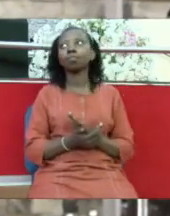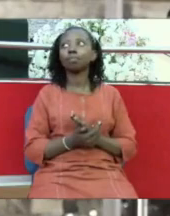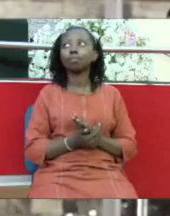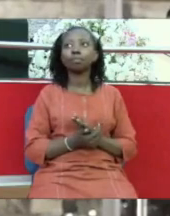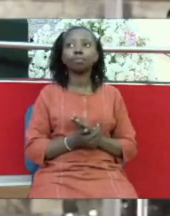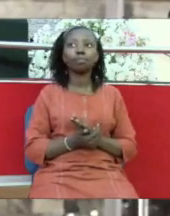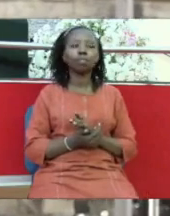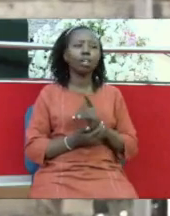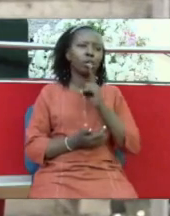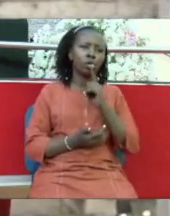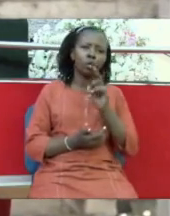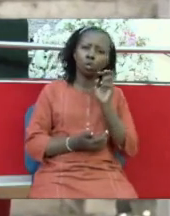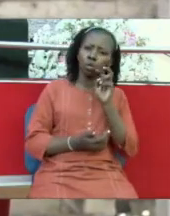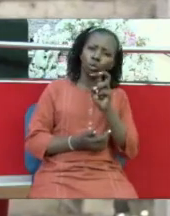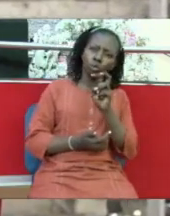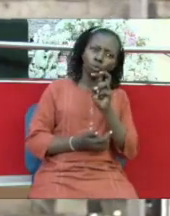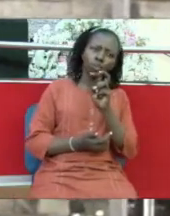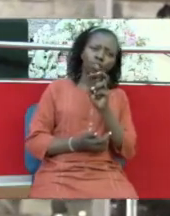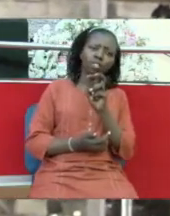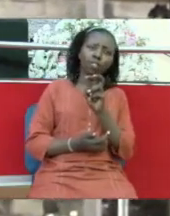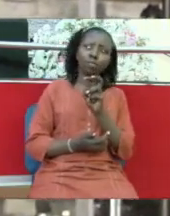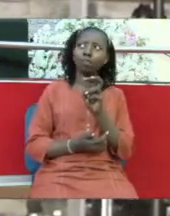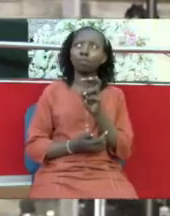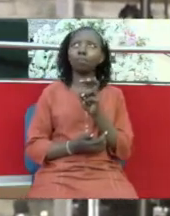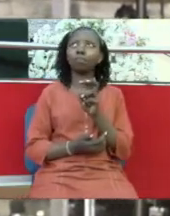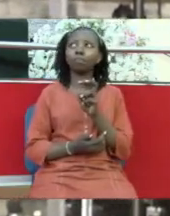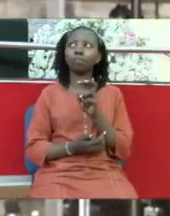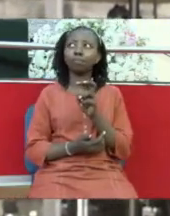So we can see quickly